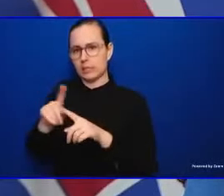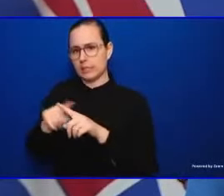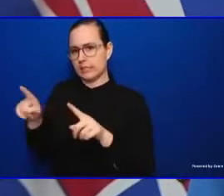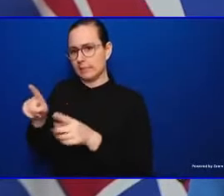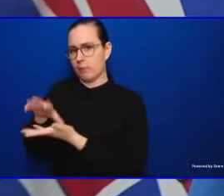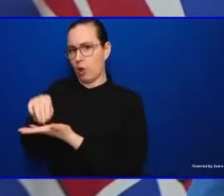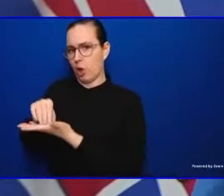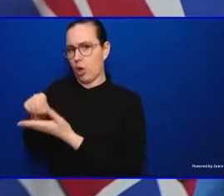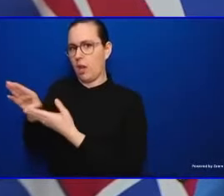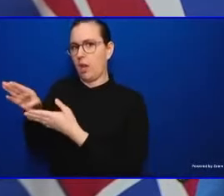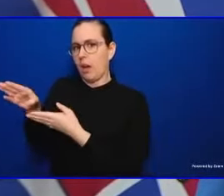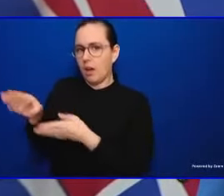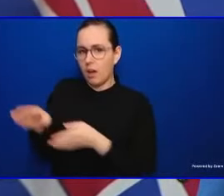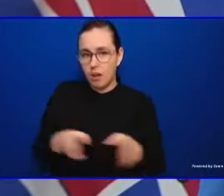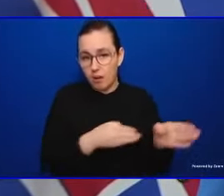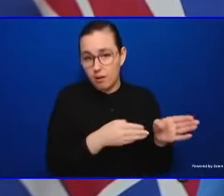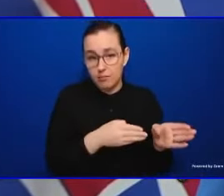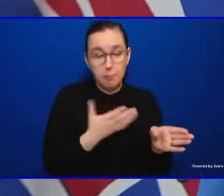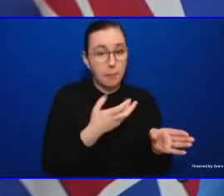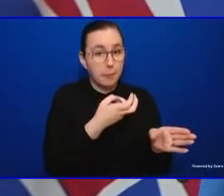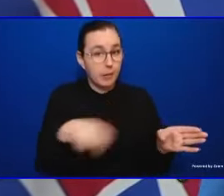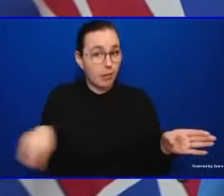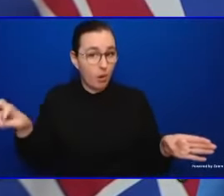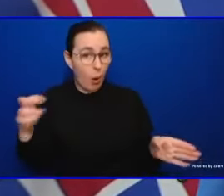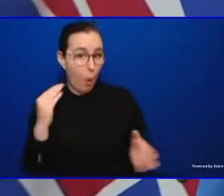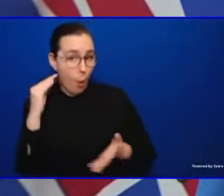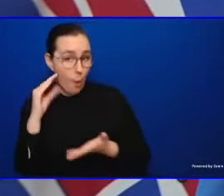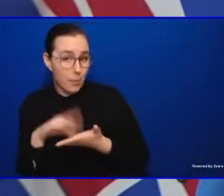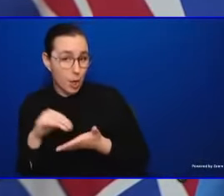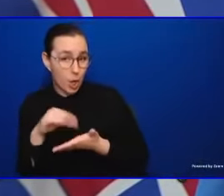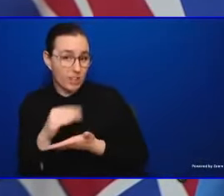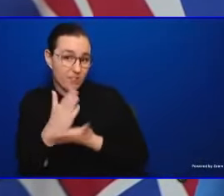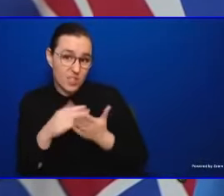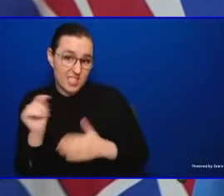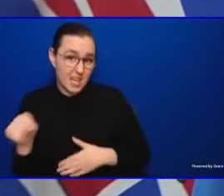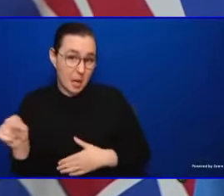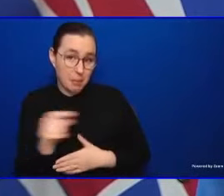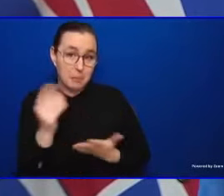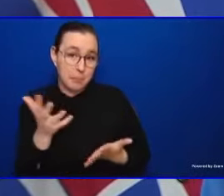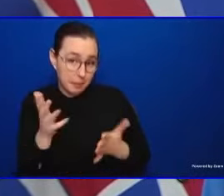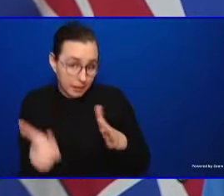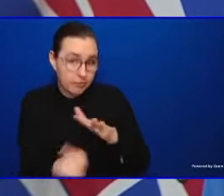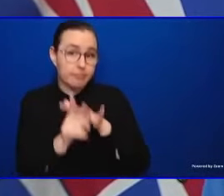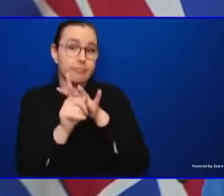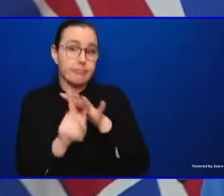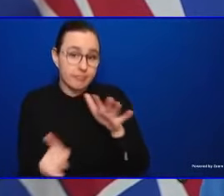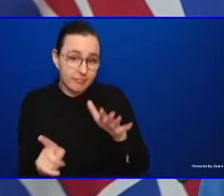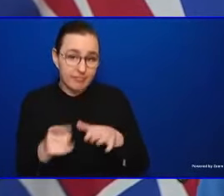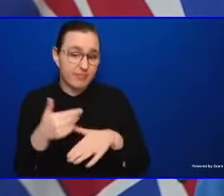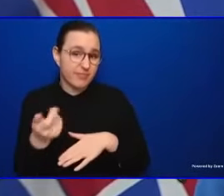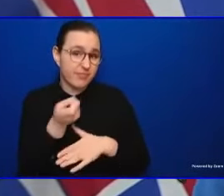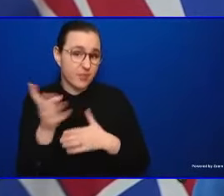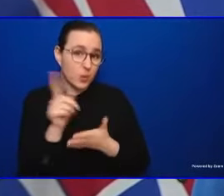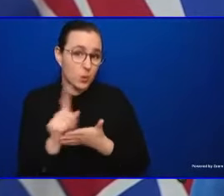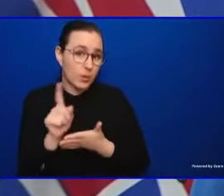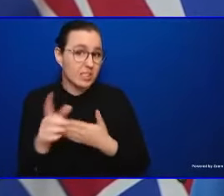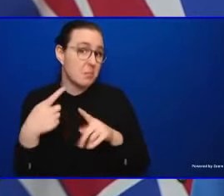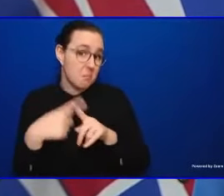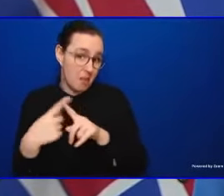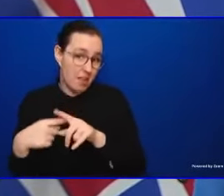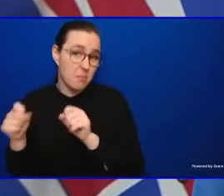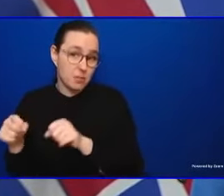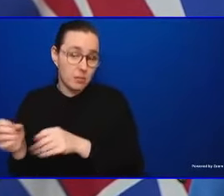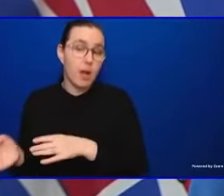in place for some students over the coming weeks or months. So on Monday, schools will be open